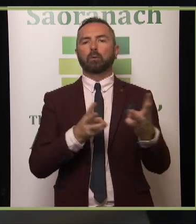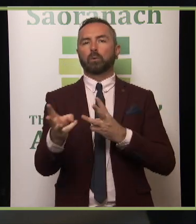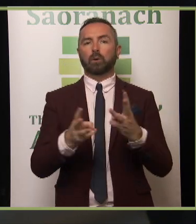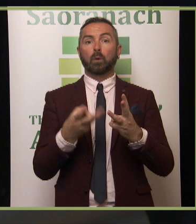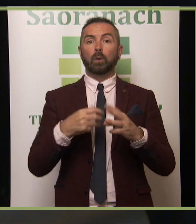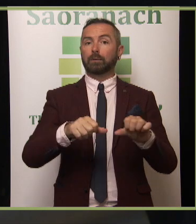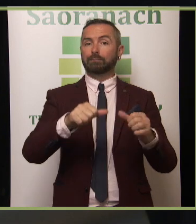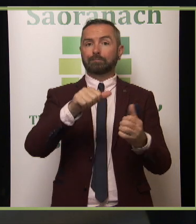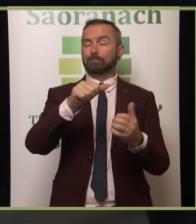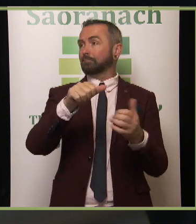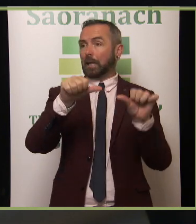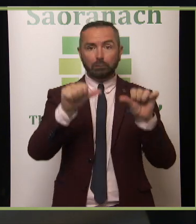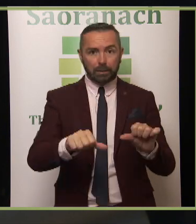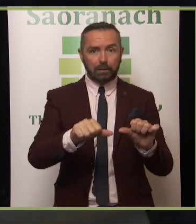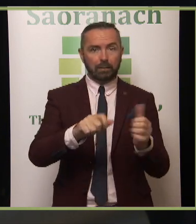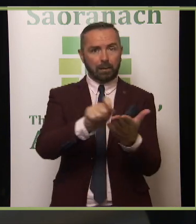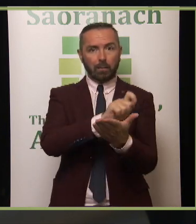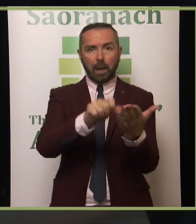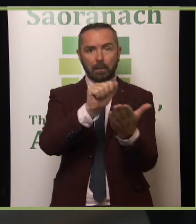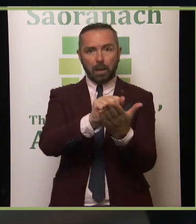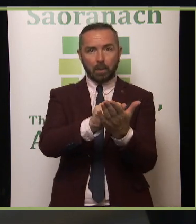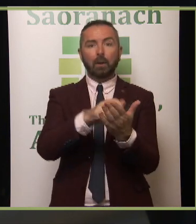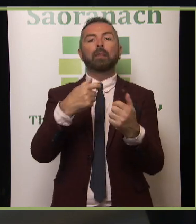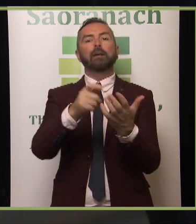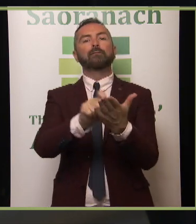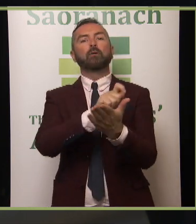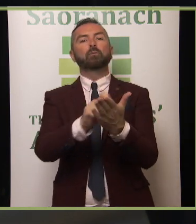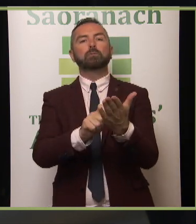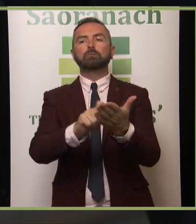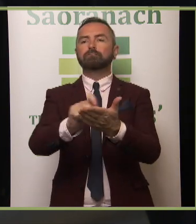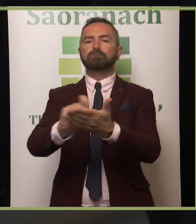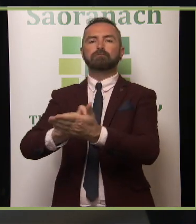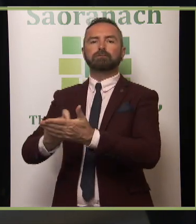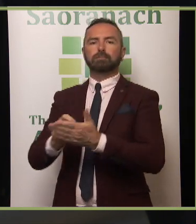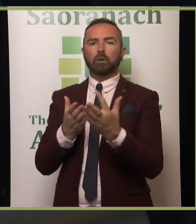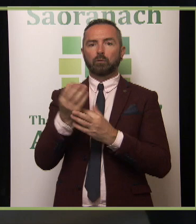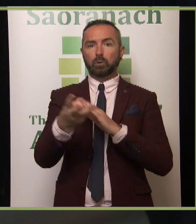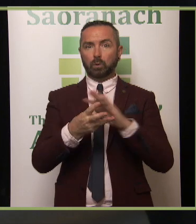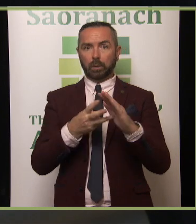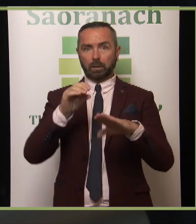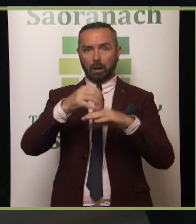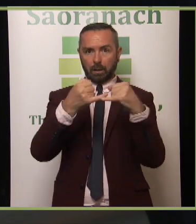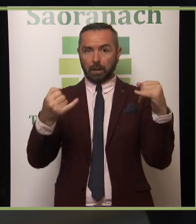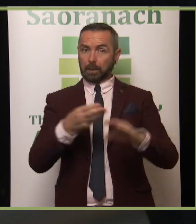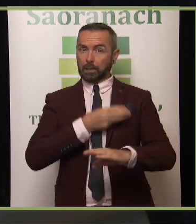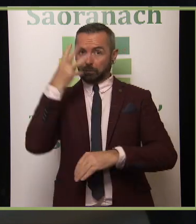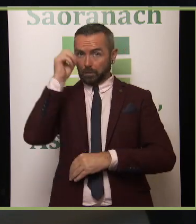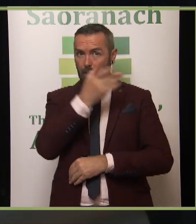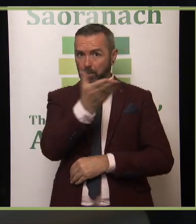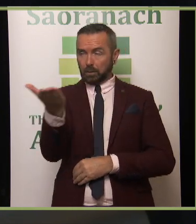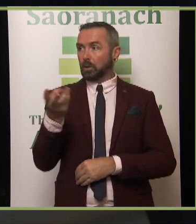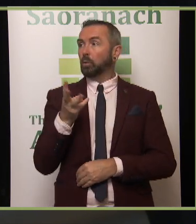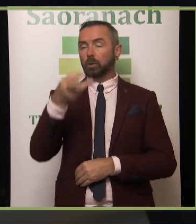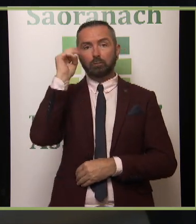on the ballot papers, and then you will vote on those ballot papers during the week. Please don't forget to do that. We'll be reminding